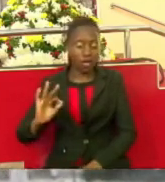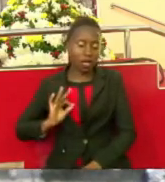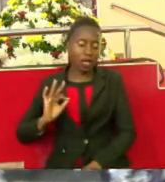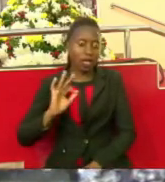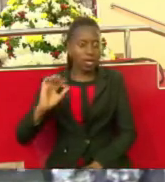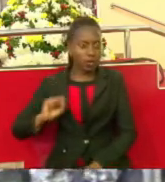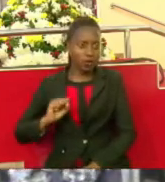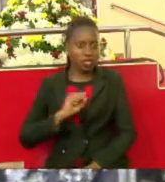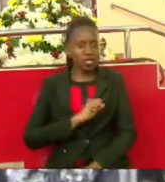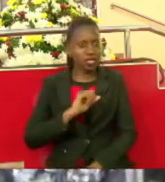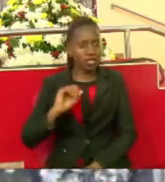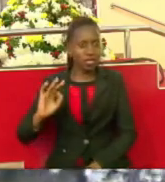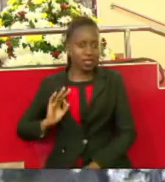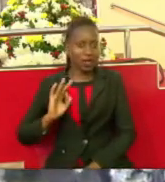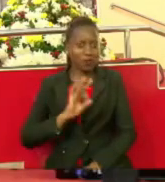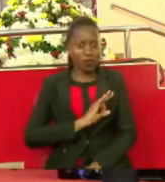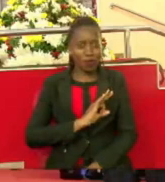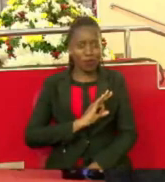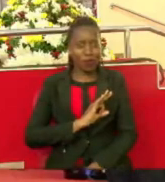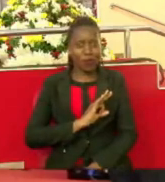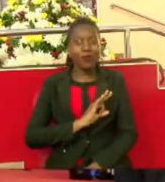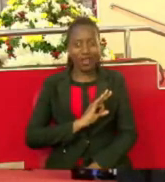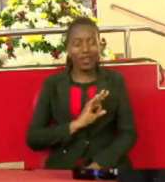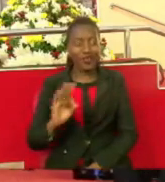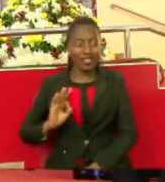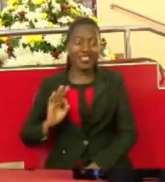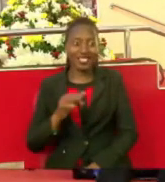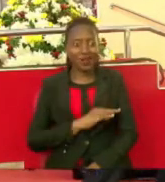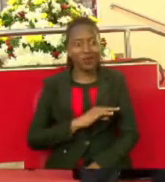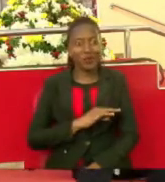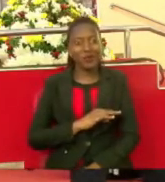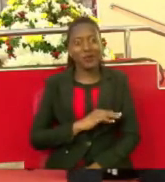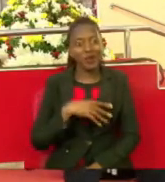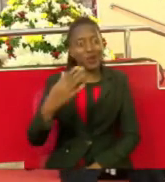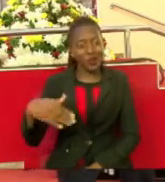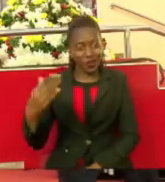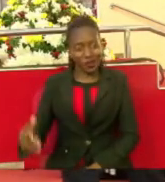And sometimes other teachers would come and find a boy lying being caned.